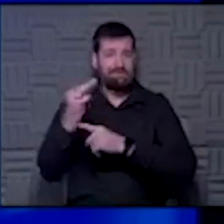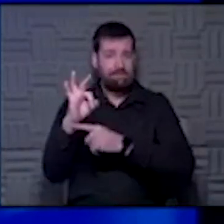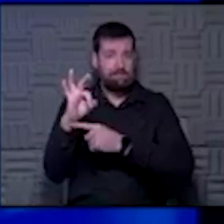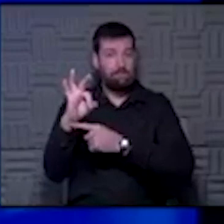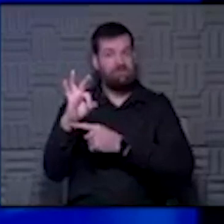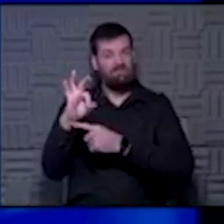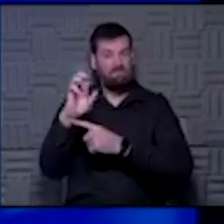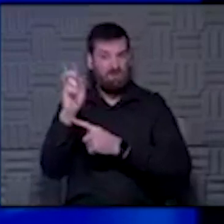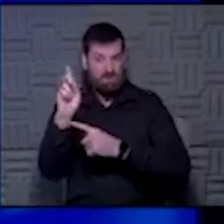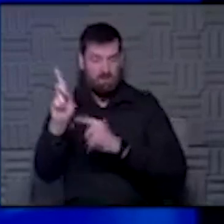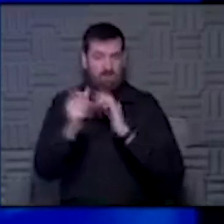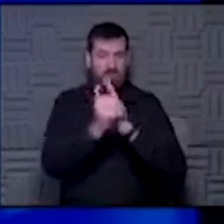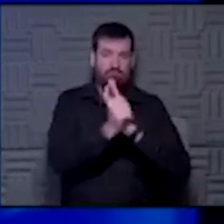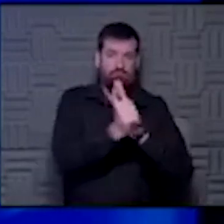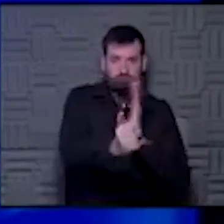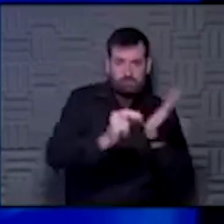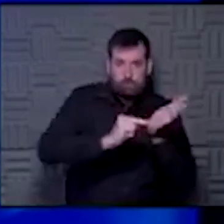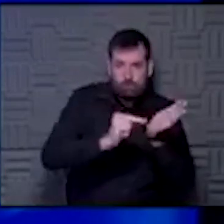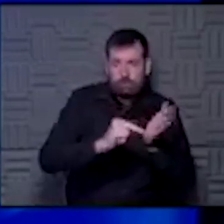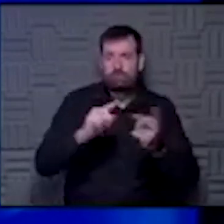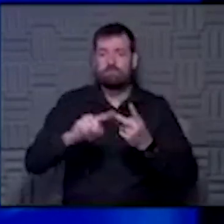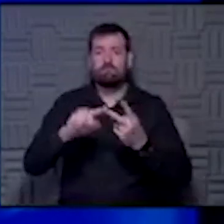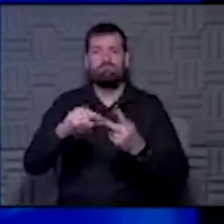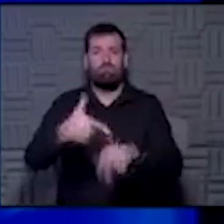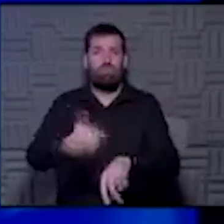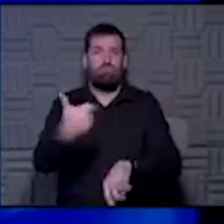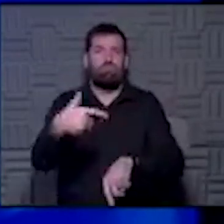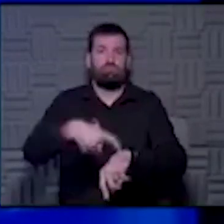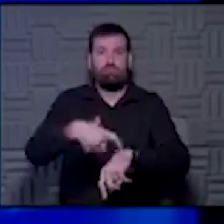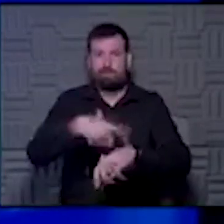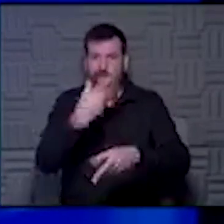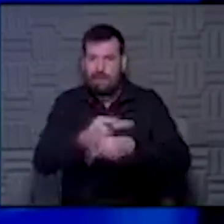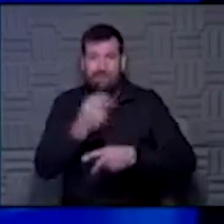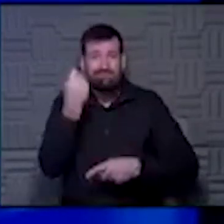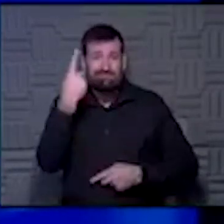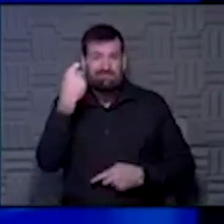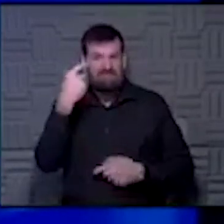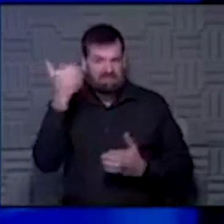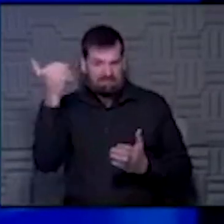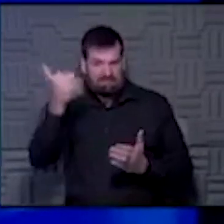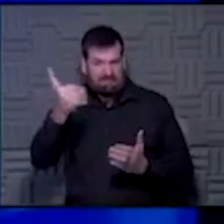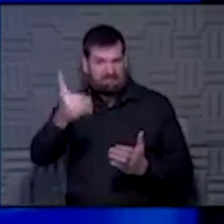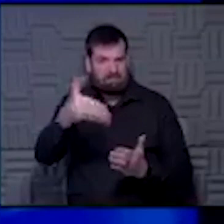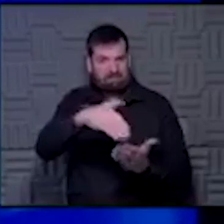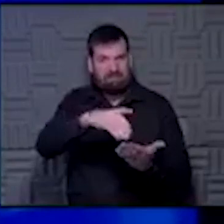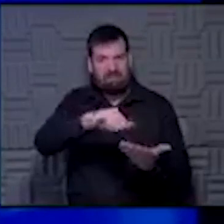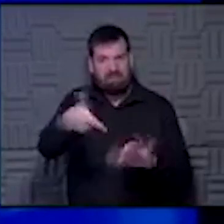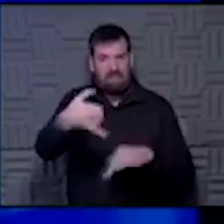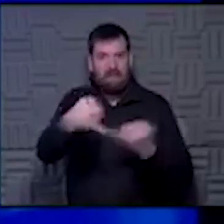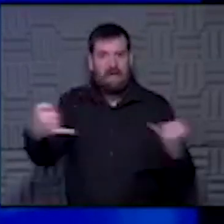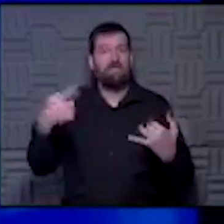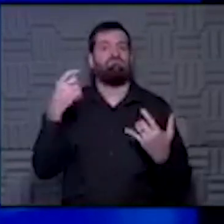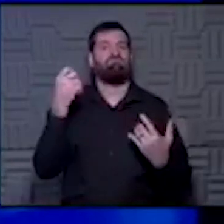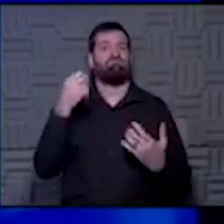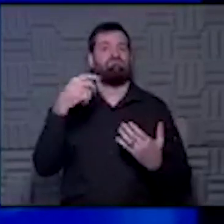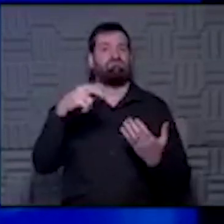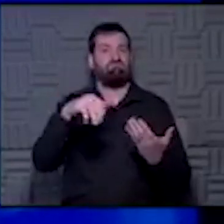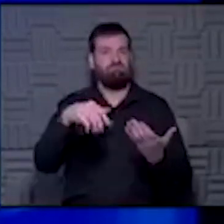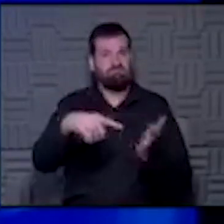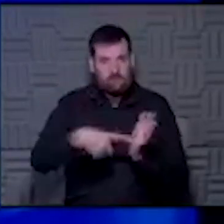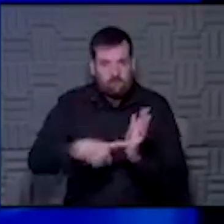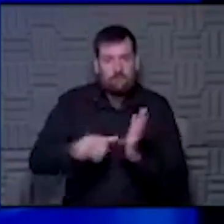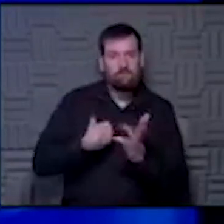nursing facilities and other long-term care facilities. There's a deadline looming in that story, and we'll get into that and introduce